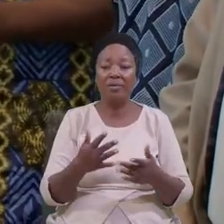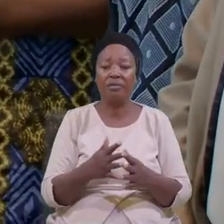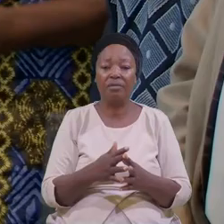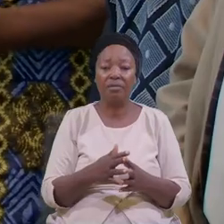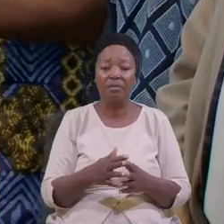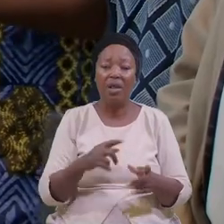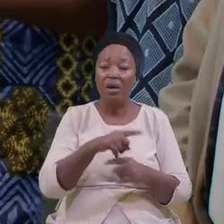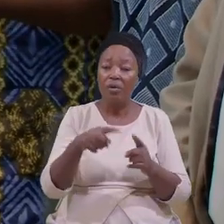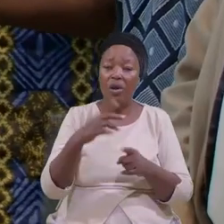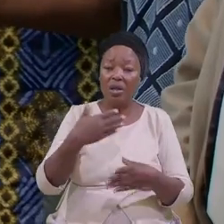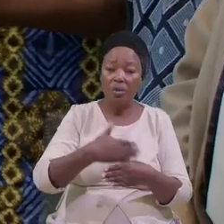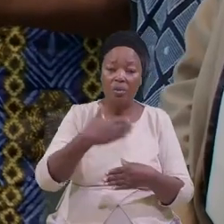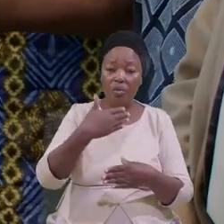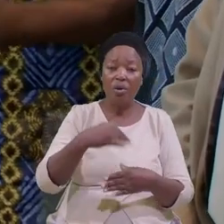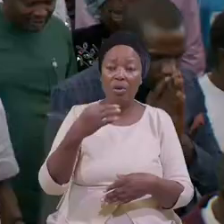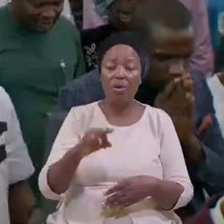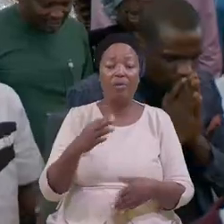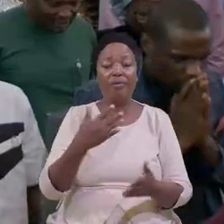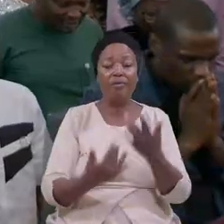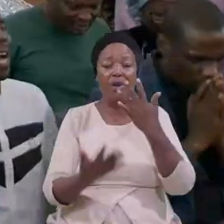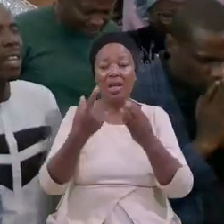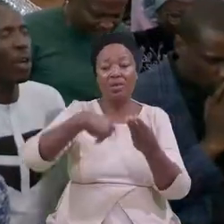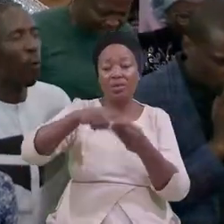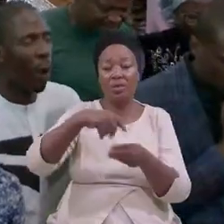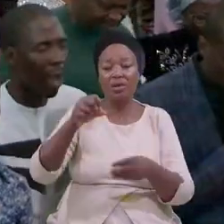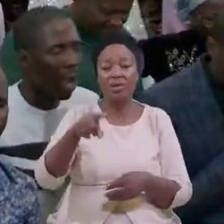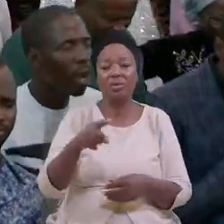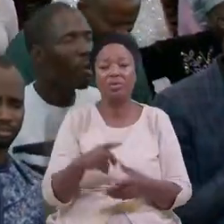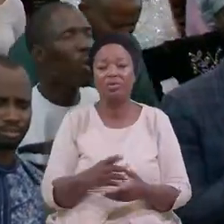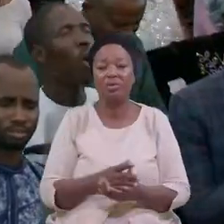when the wall of fire surrounds you.